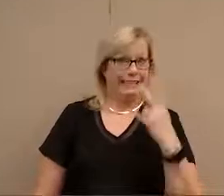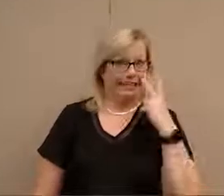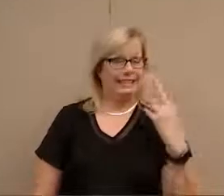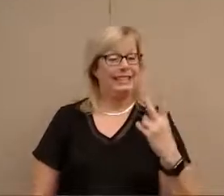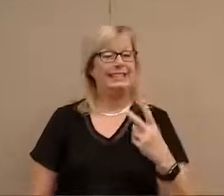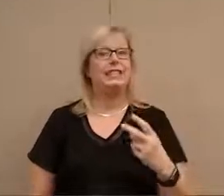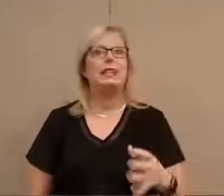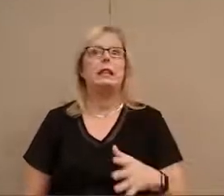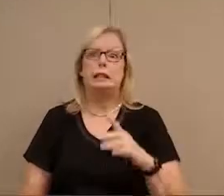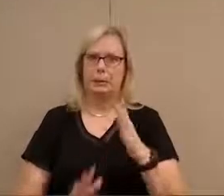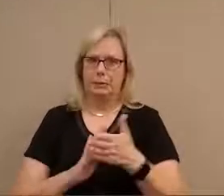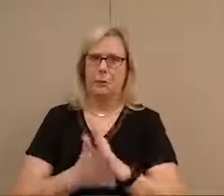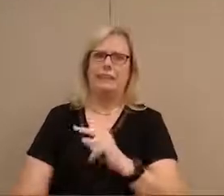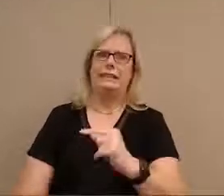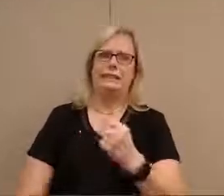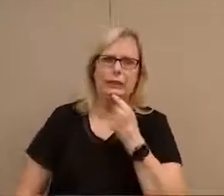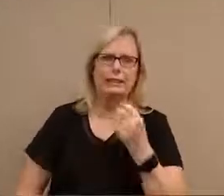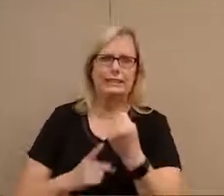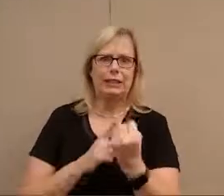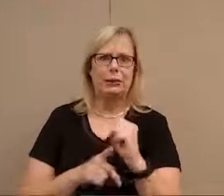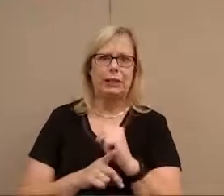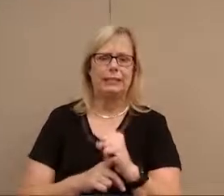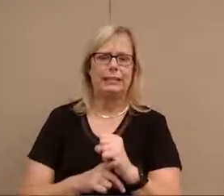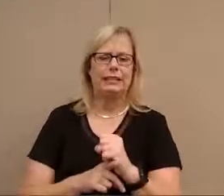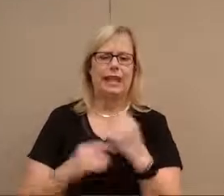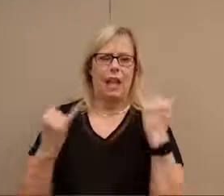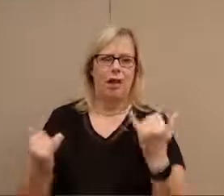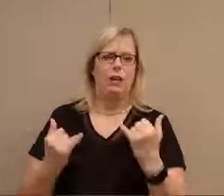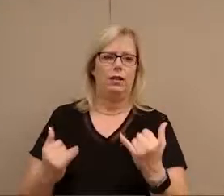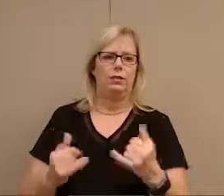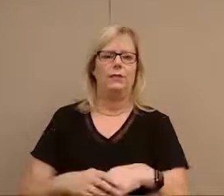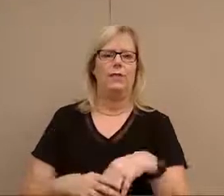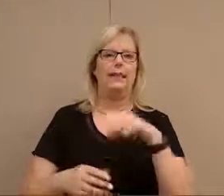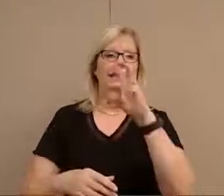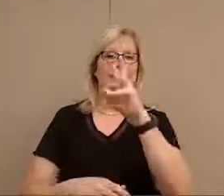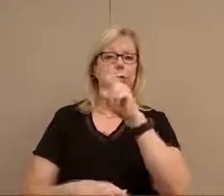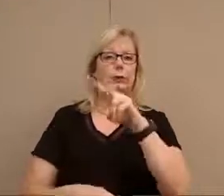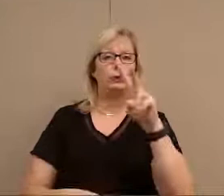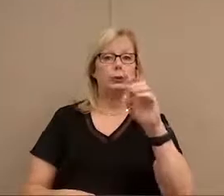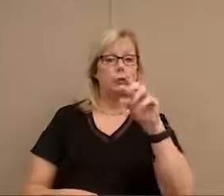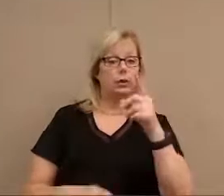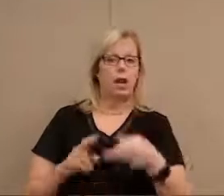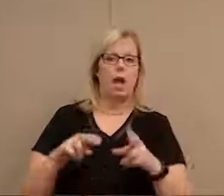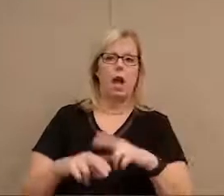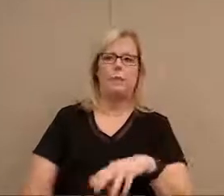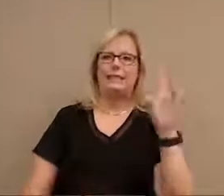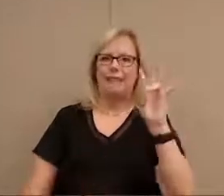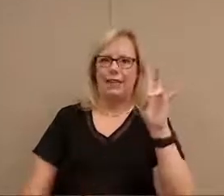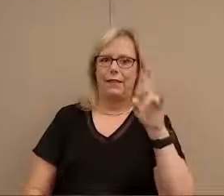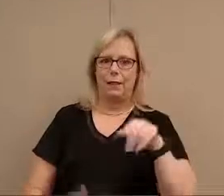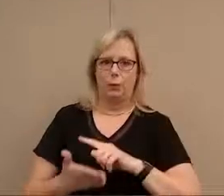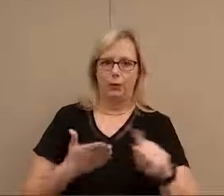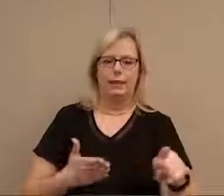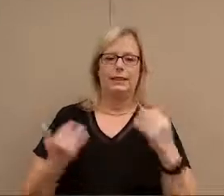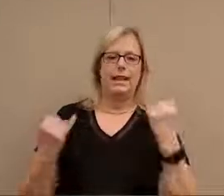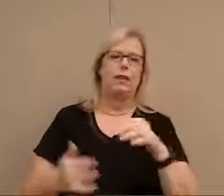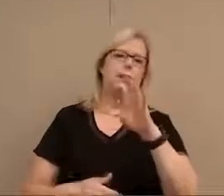see just how serious a situation we are in. In 62201, we're up 7 this week